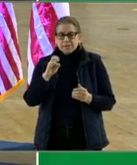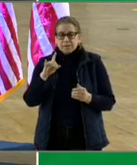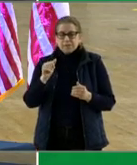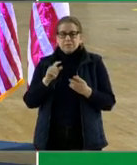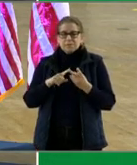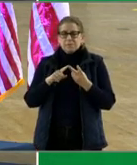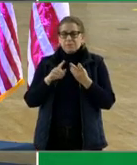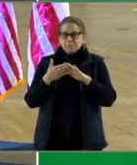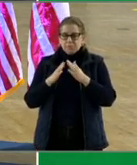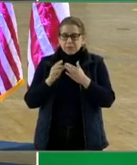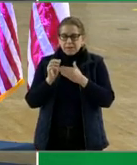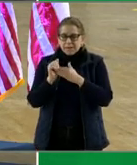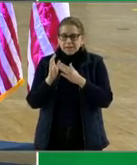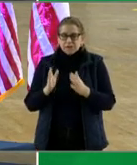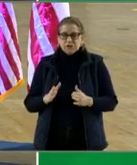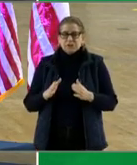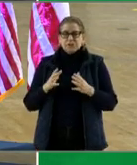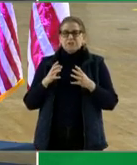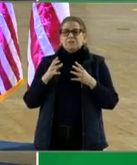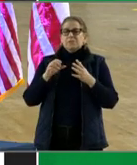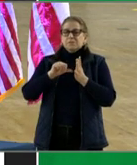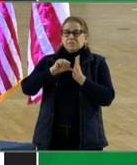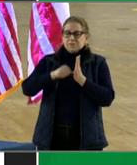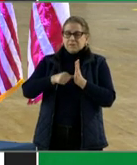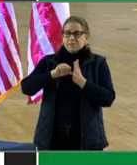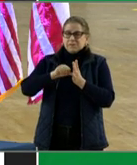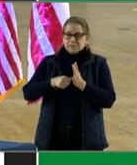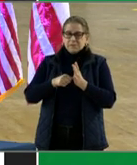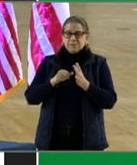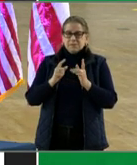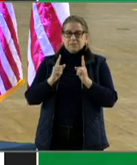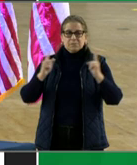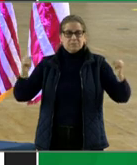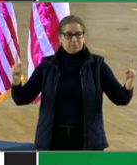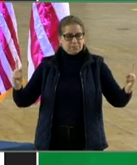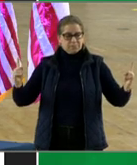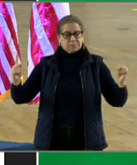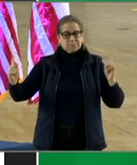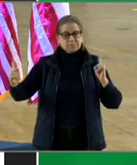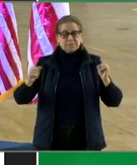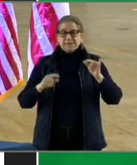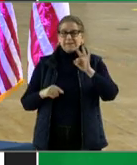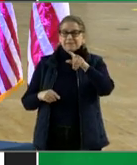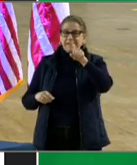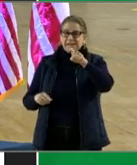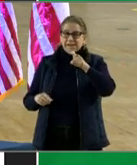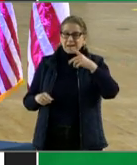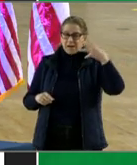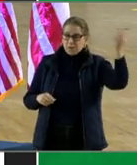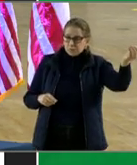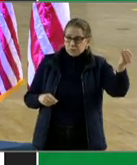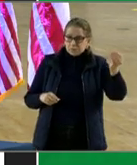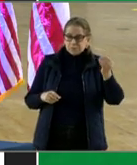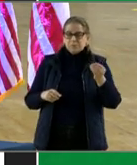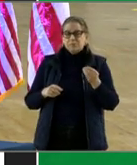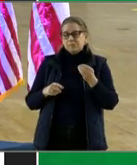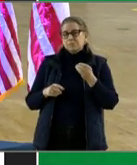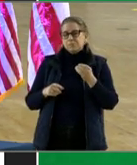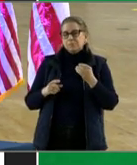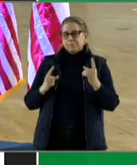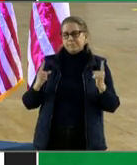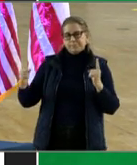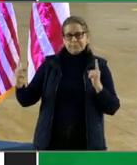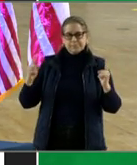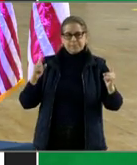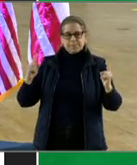social distancing, only leaving home for essential activities. And as time goes on, this will, of